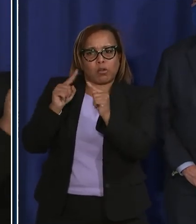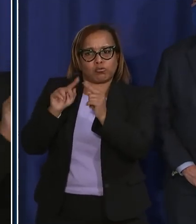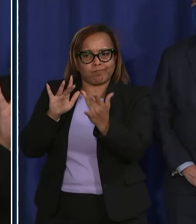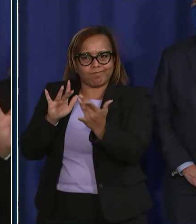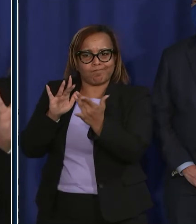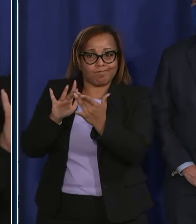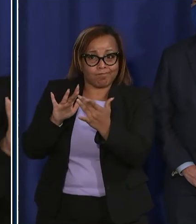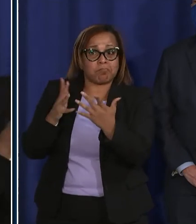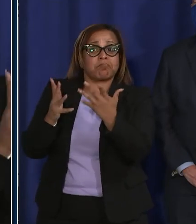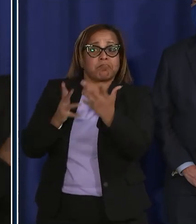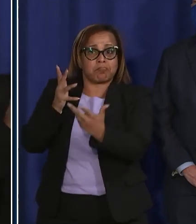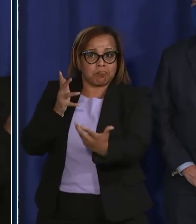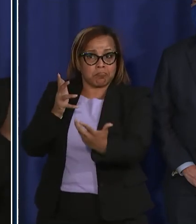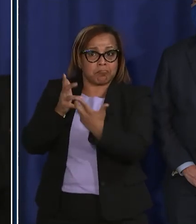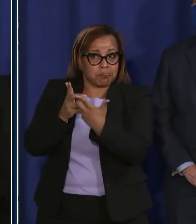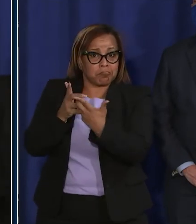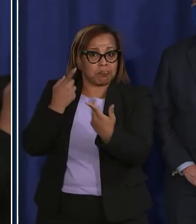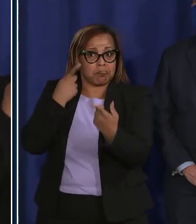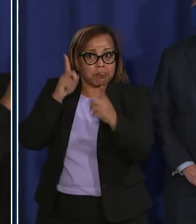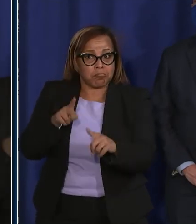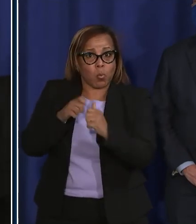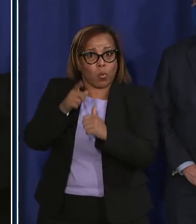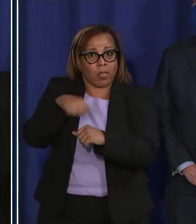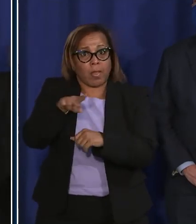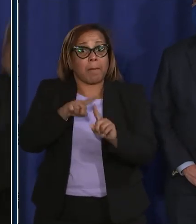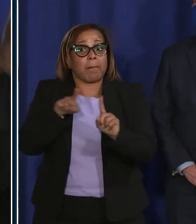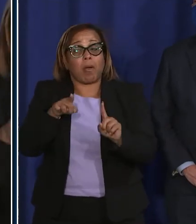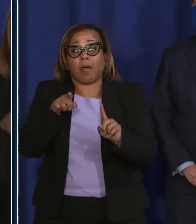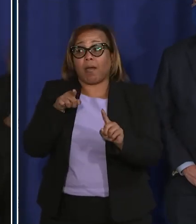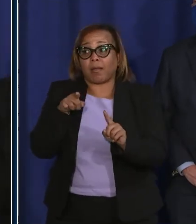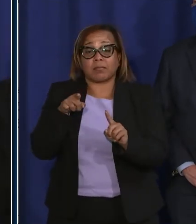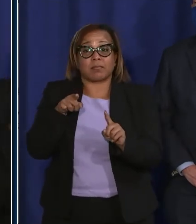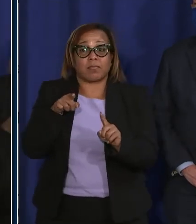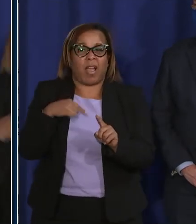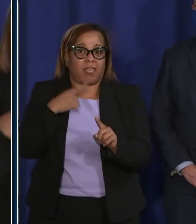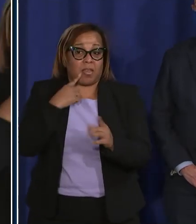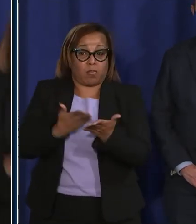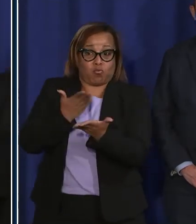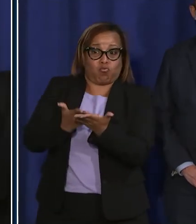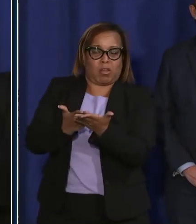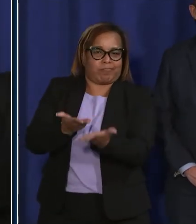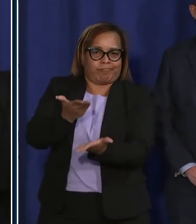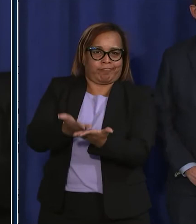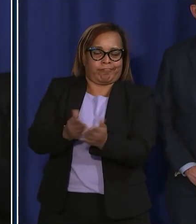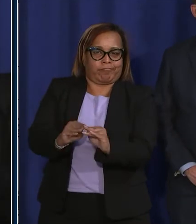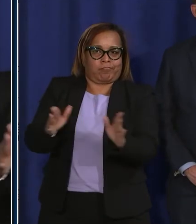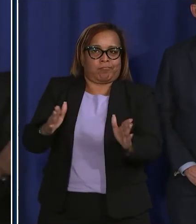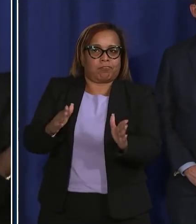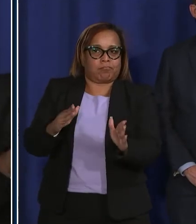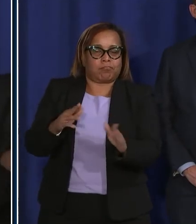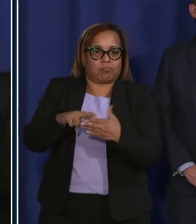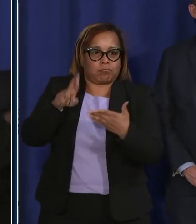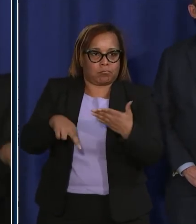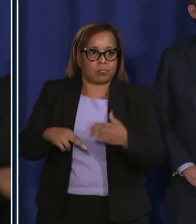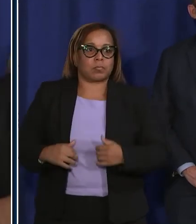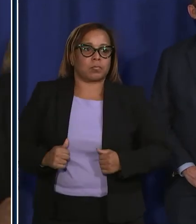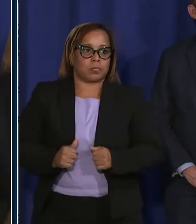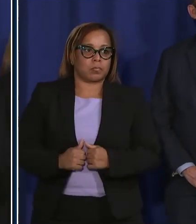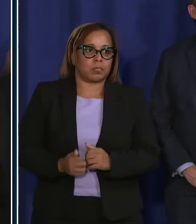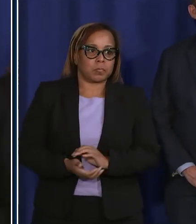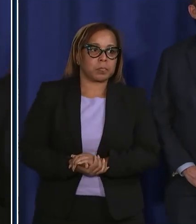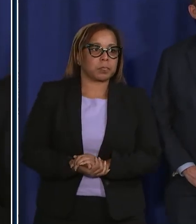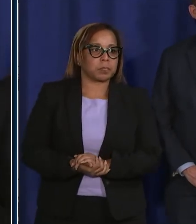an accommodation with them, but the record, I think, speaks for itself. All right, Mariah Wolfo